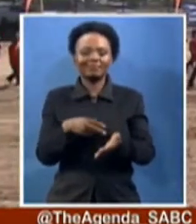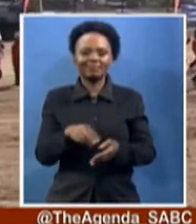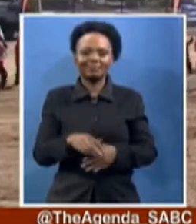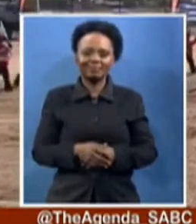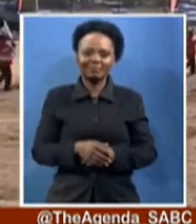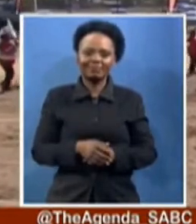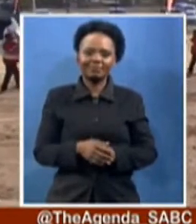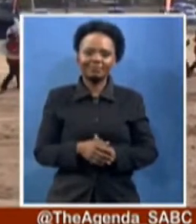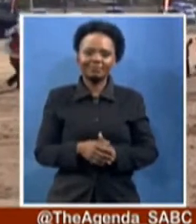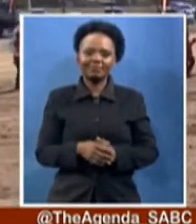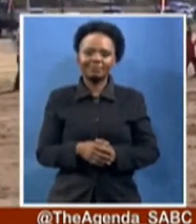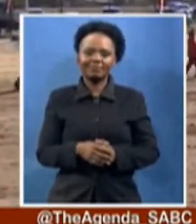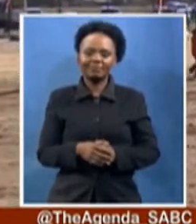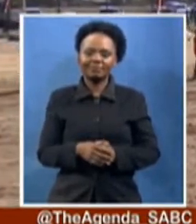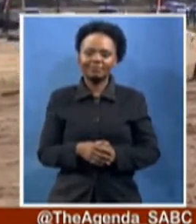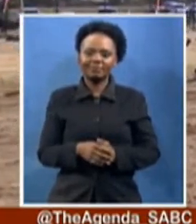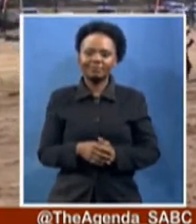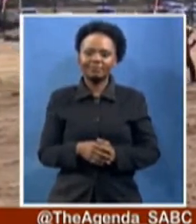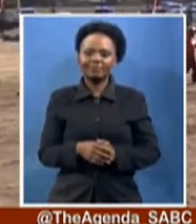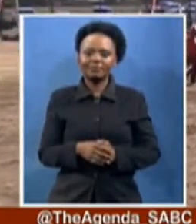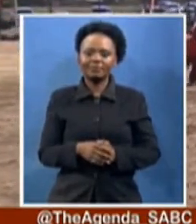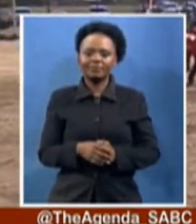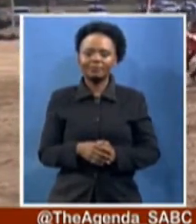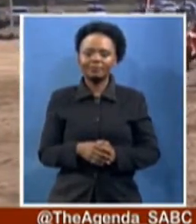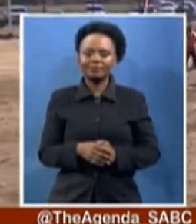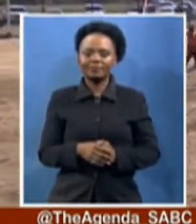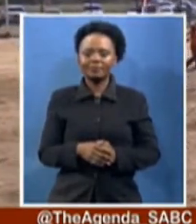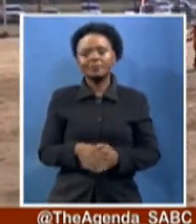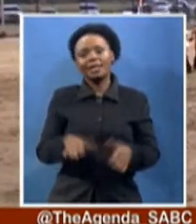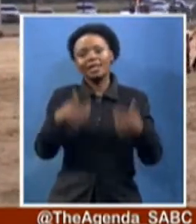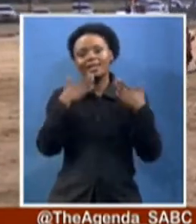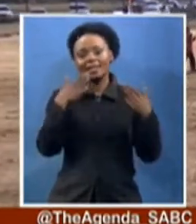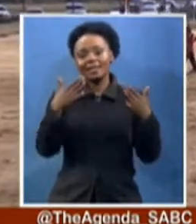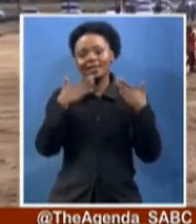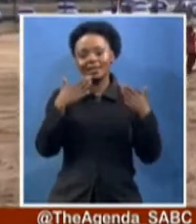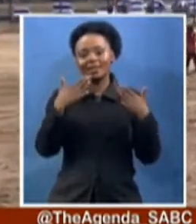Thank you very much, and thanks everyone.